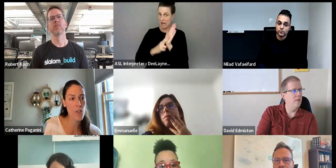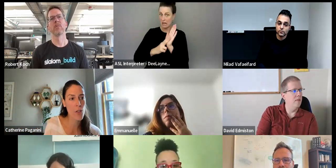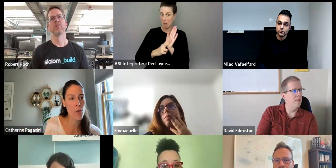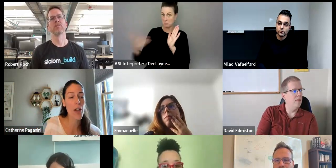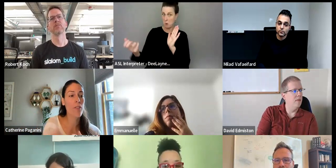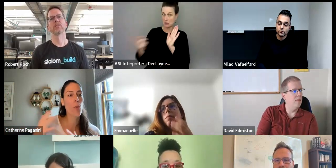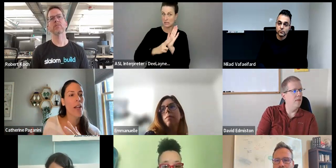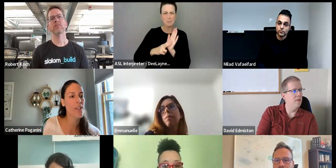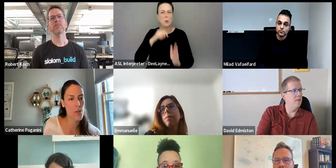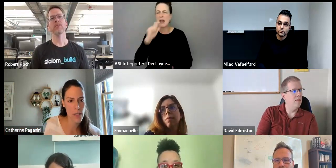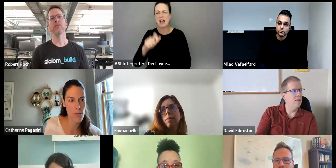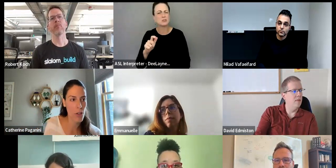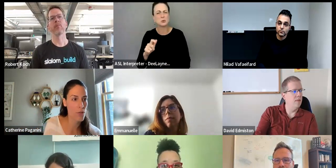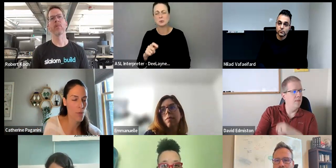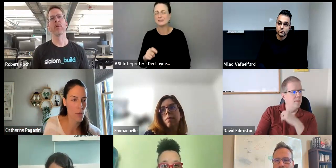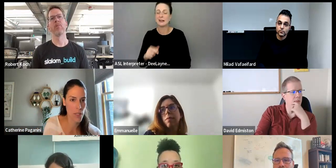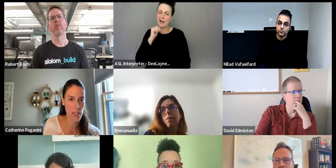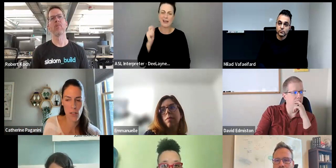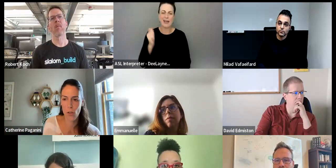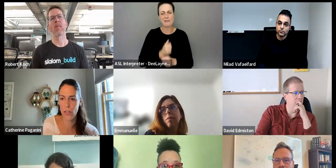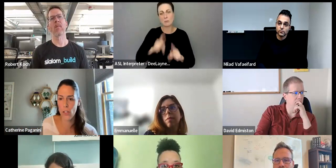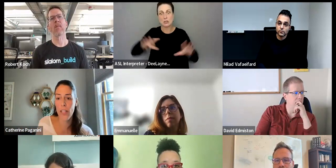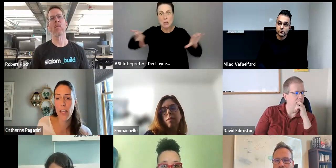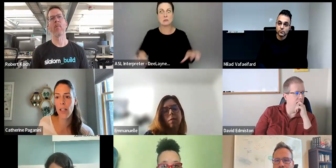You know, like, they don't have to do, not everyone has to be as